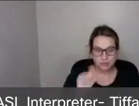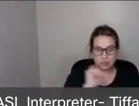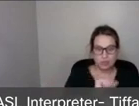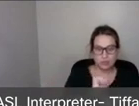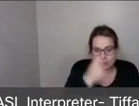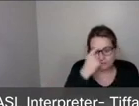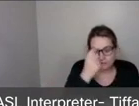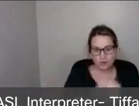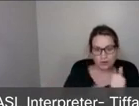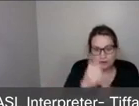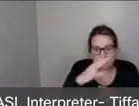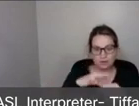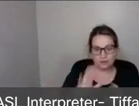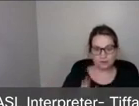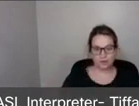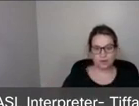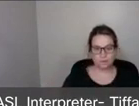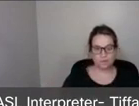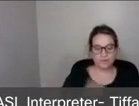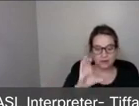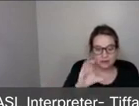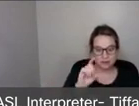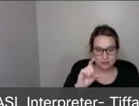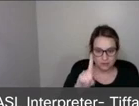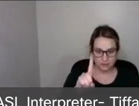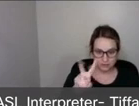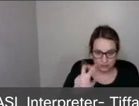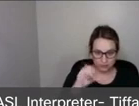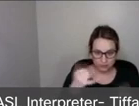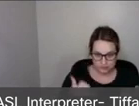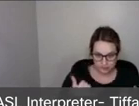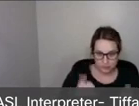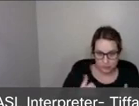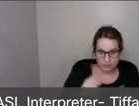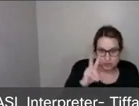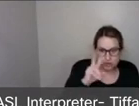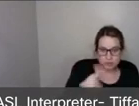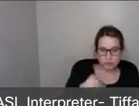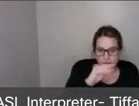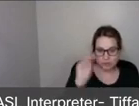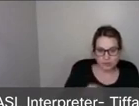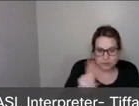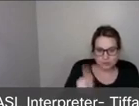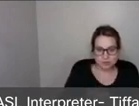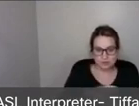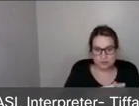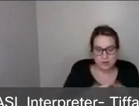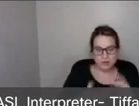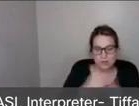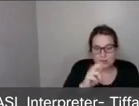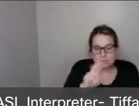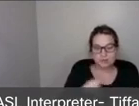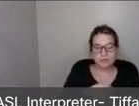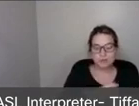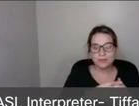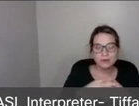every constituent. CD2 as drawn is currently 22% Native American, and most Native Americans vote as a block.